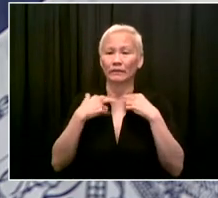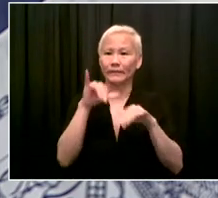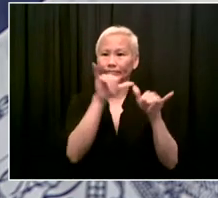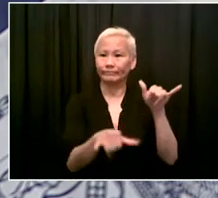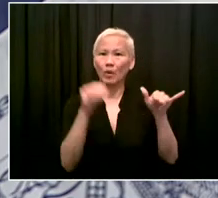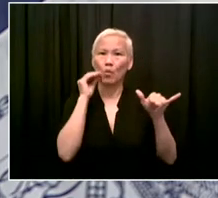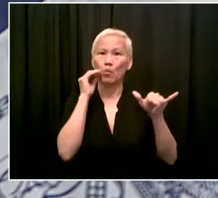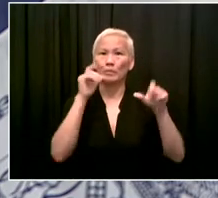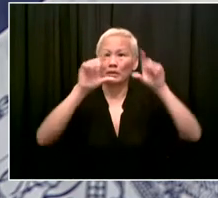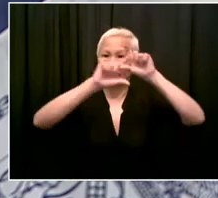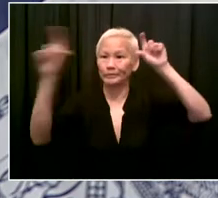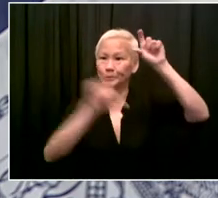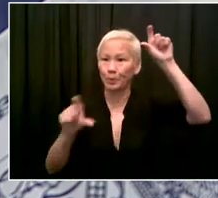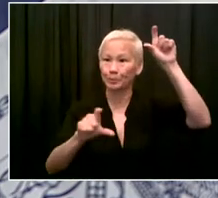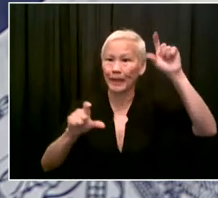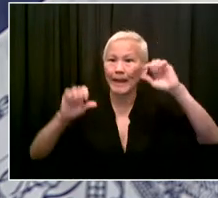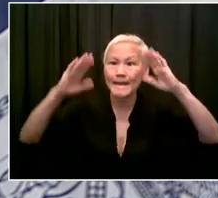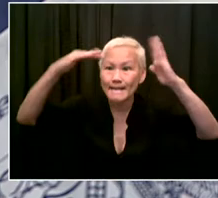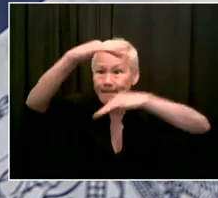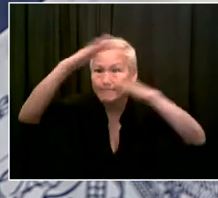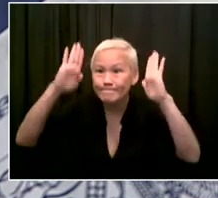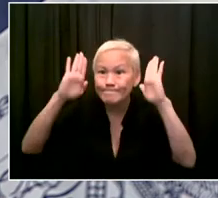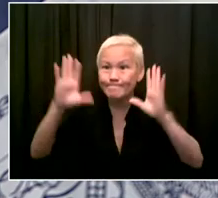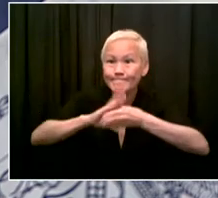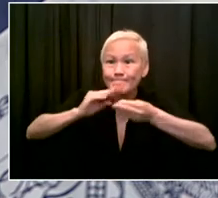COVID out of the equation, ran the same exact play,